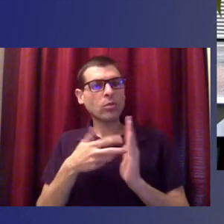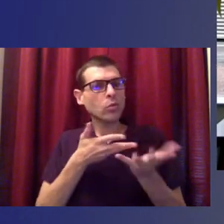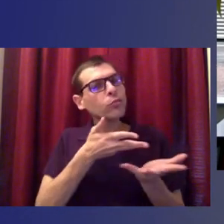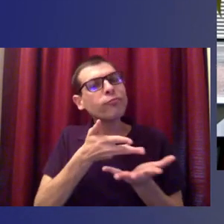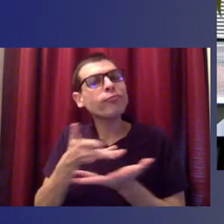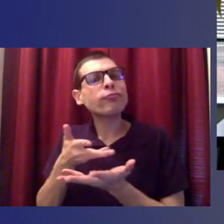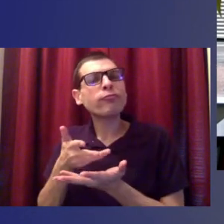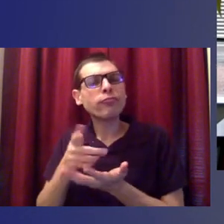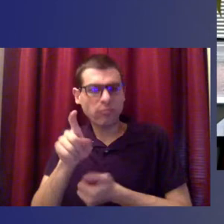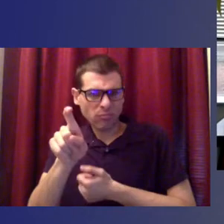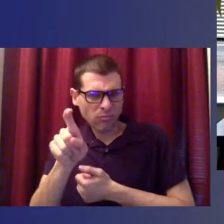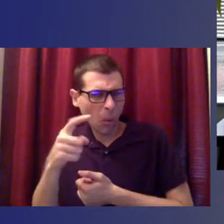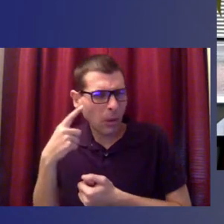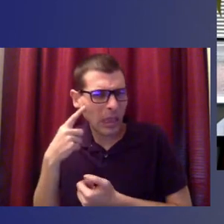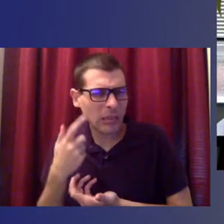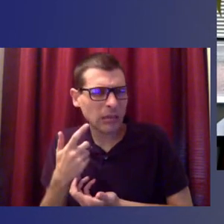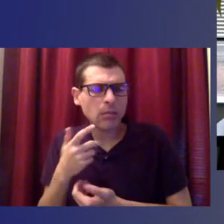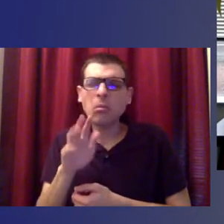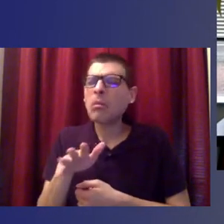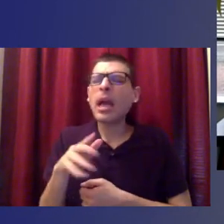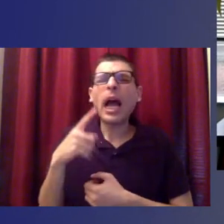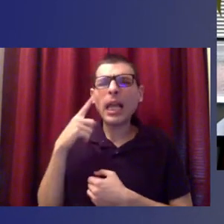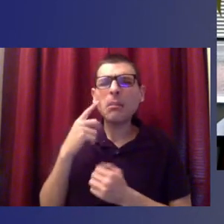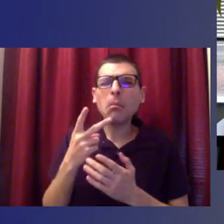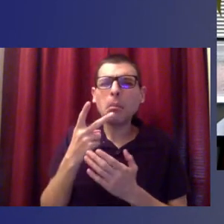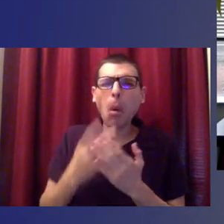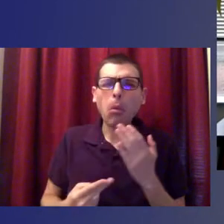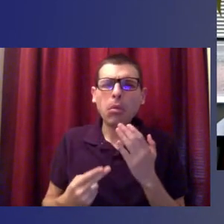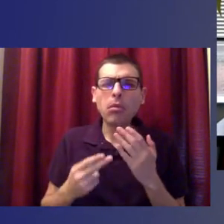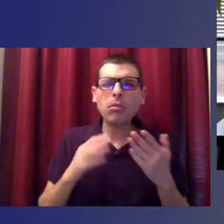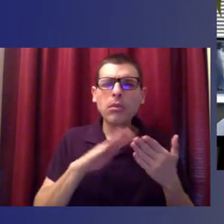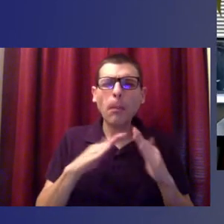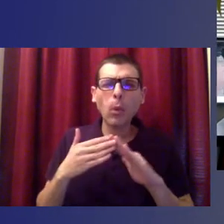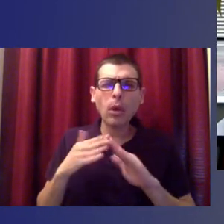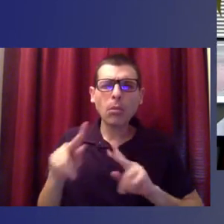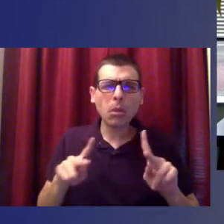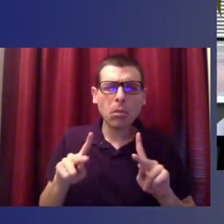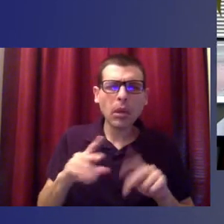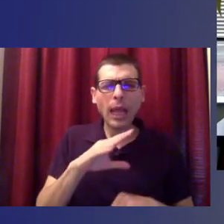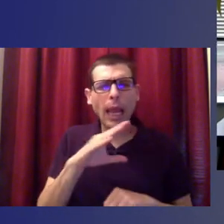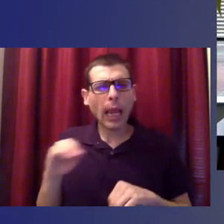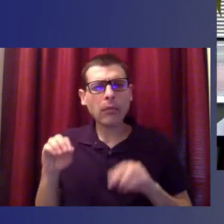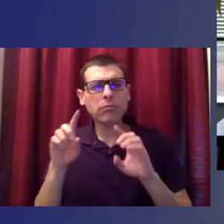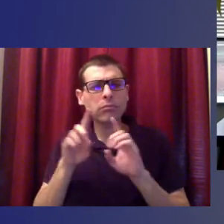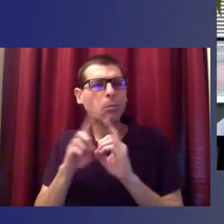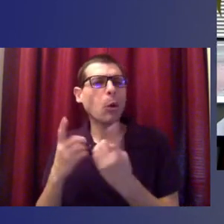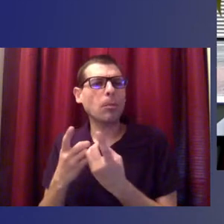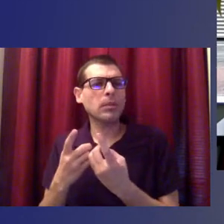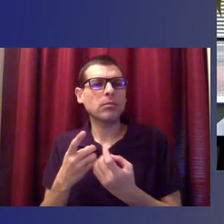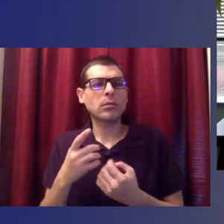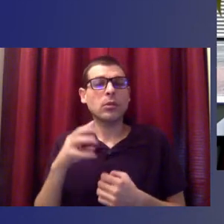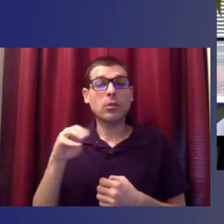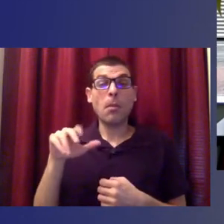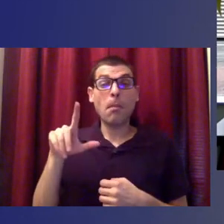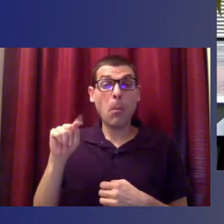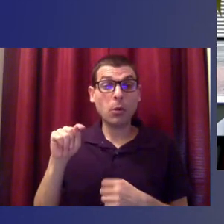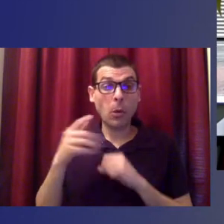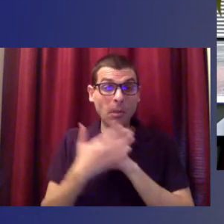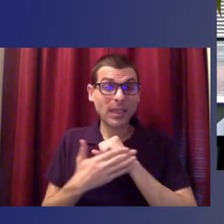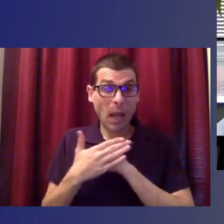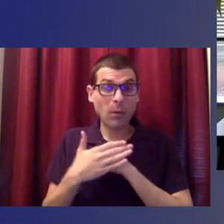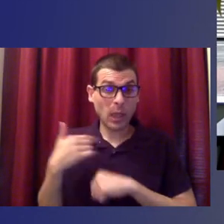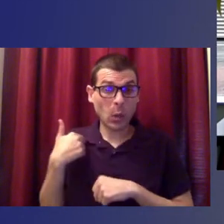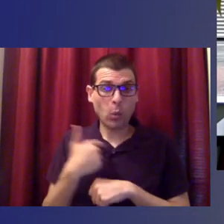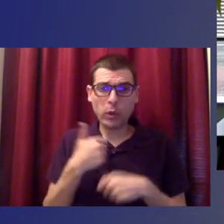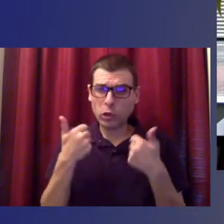I think it's both. I mean, we at Multnomah County, we're used to stretching the taxpayers' dollar and getting the